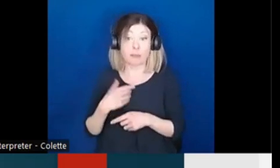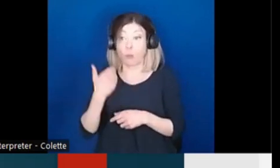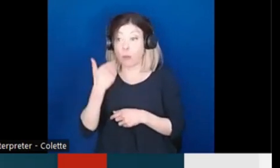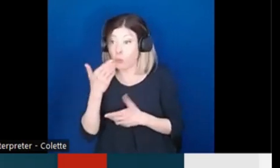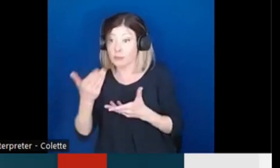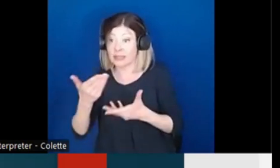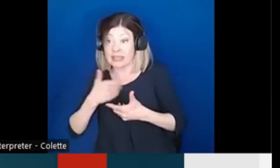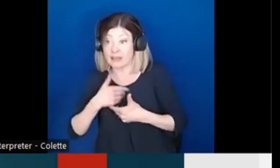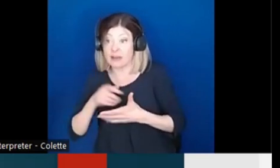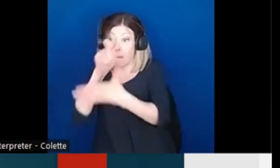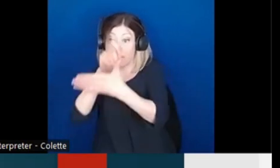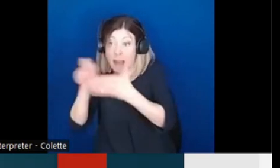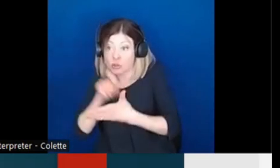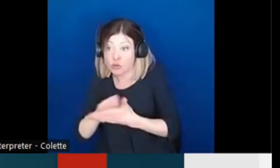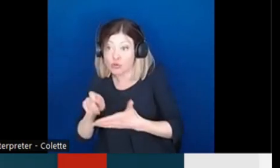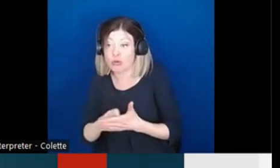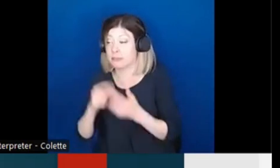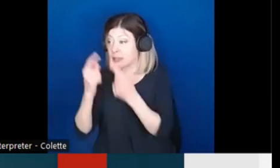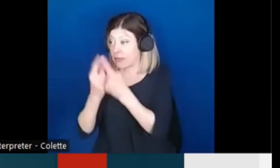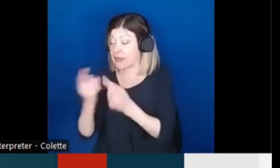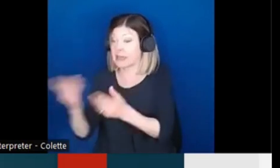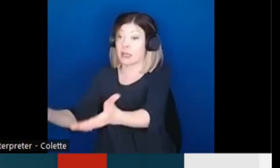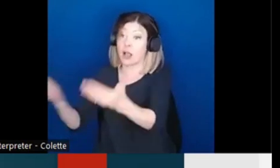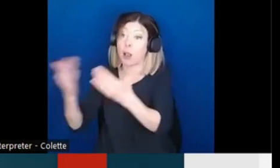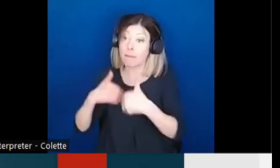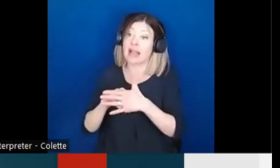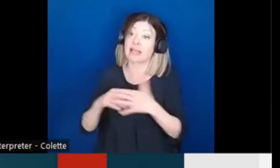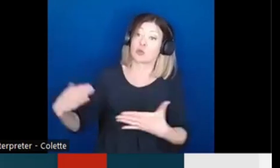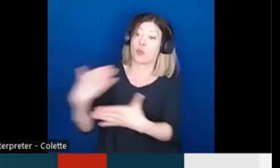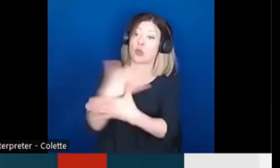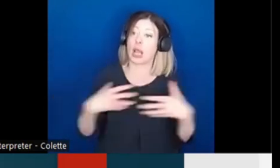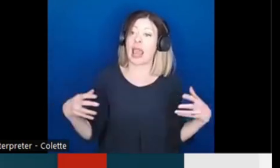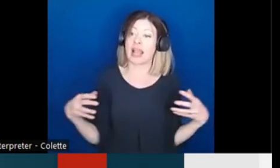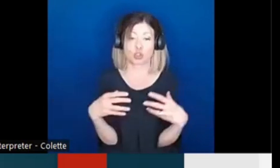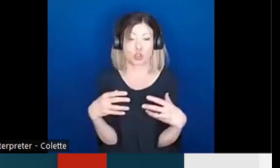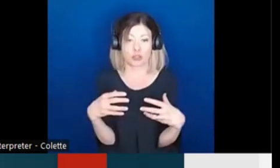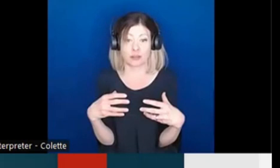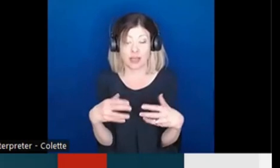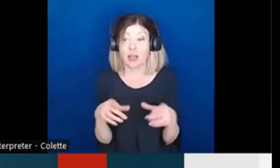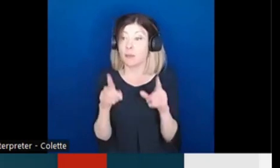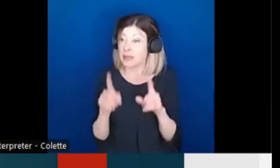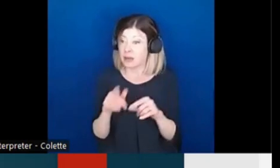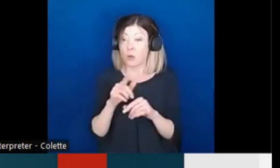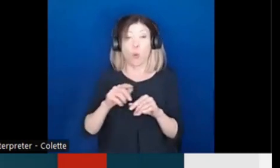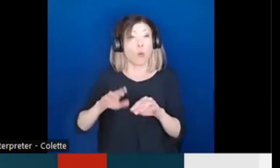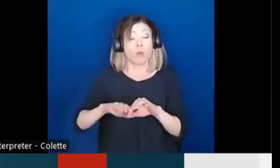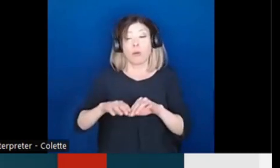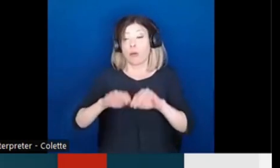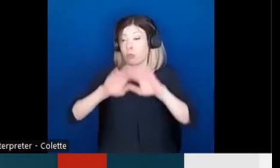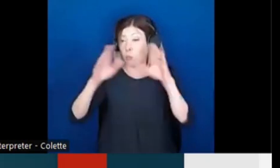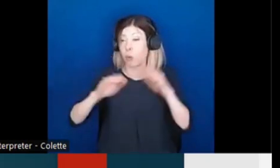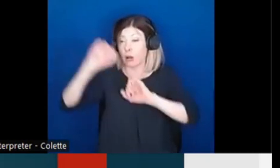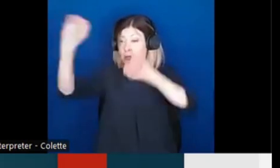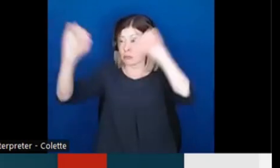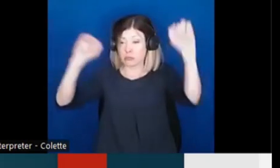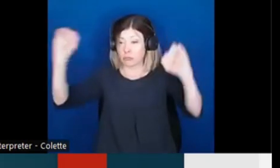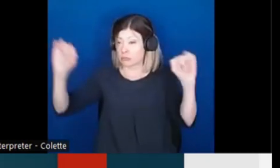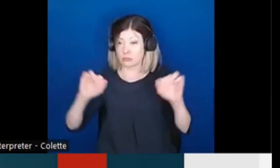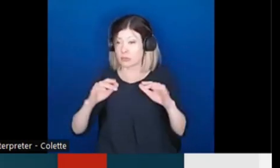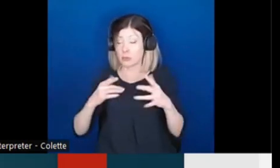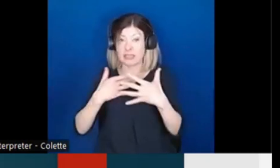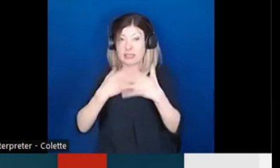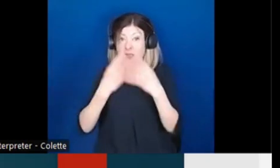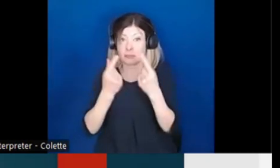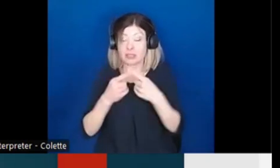artifacts that come back to the collection. So there'll be these are out in collections all over the world. There'll be some out there that we don't even know still